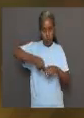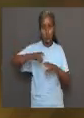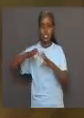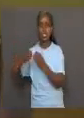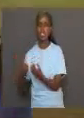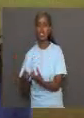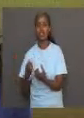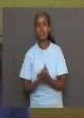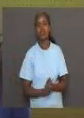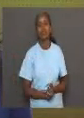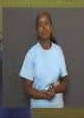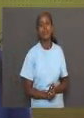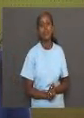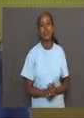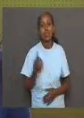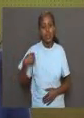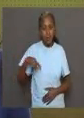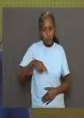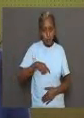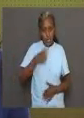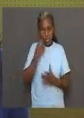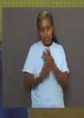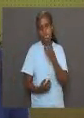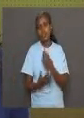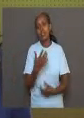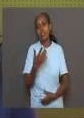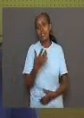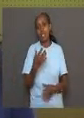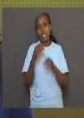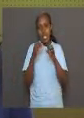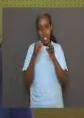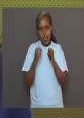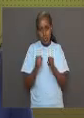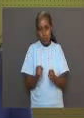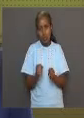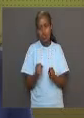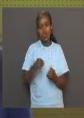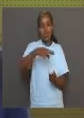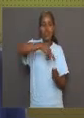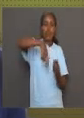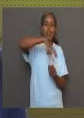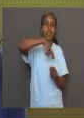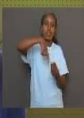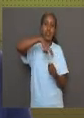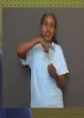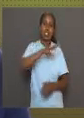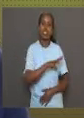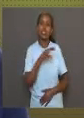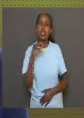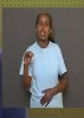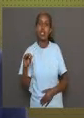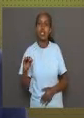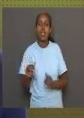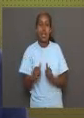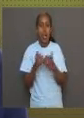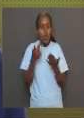sections. We will also discuss solids of revolution and how